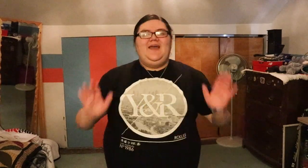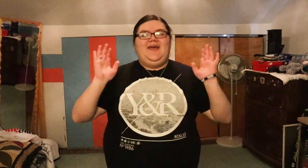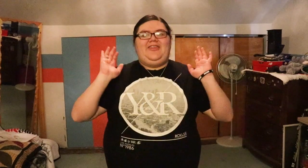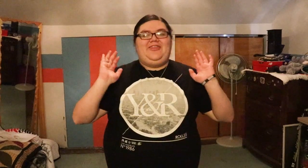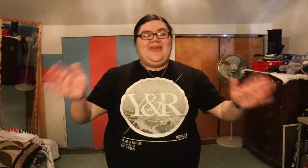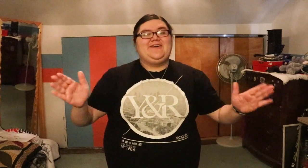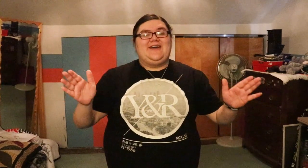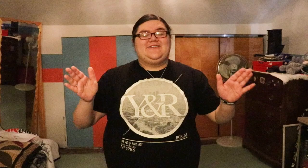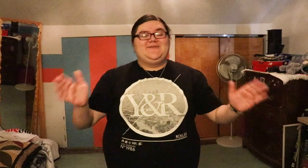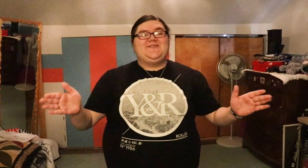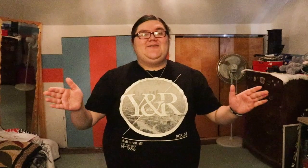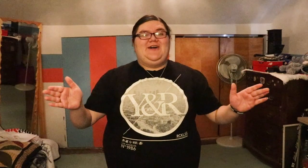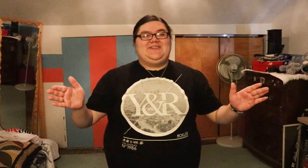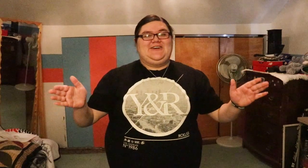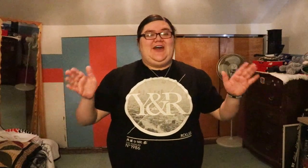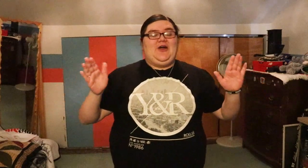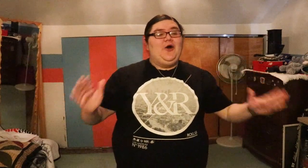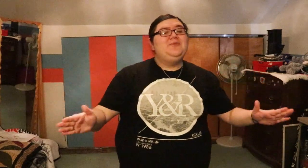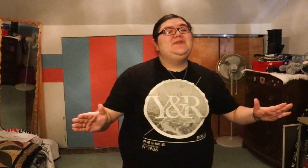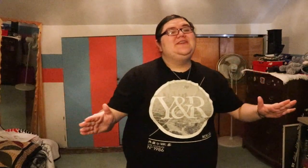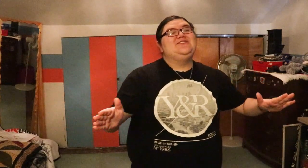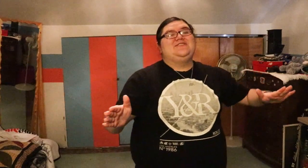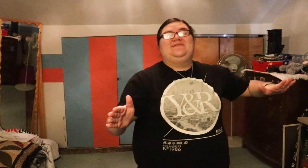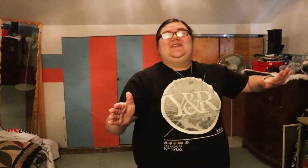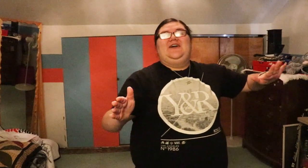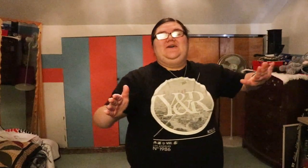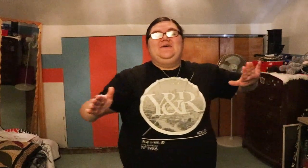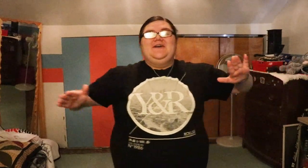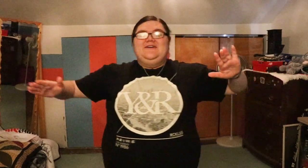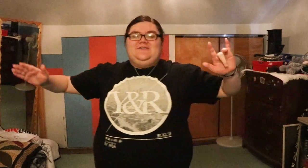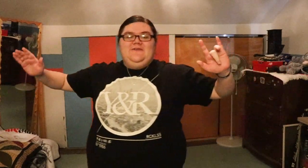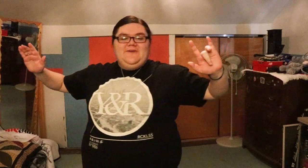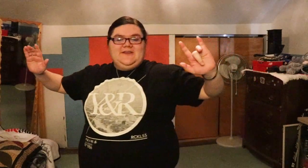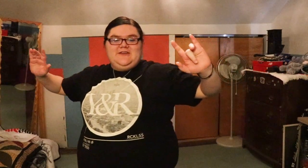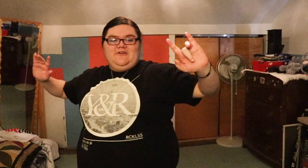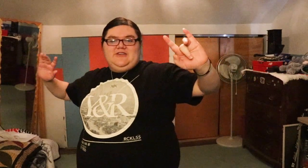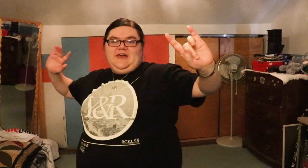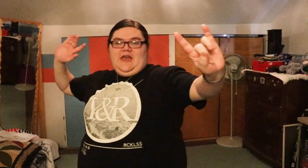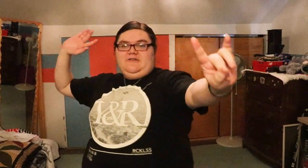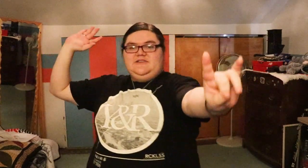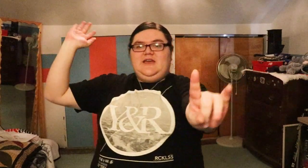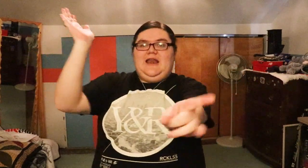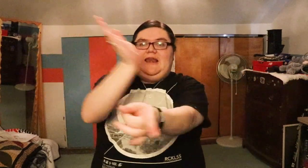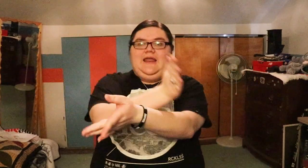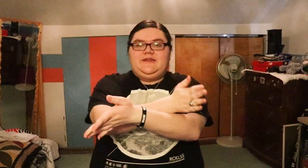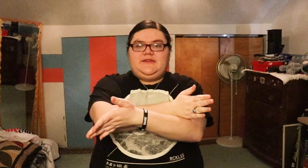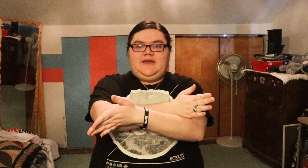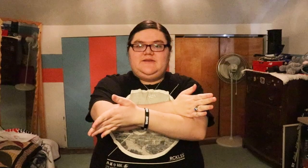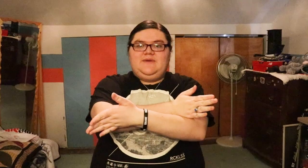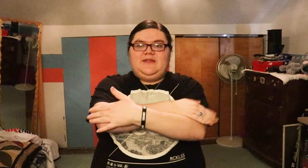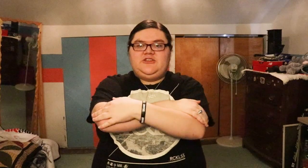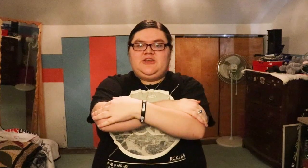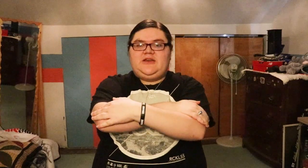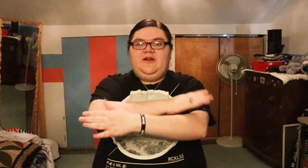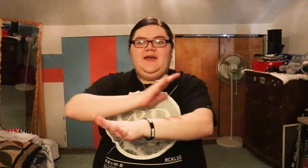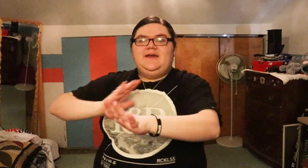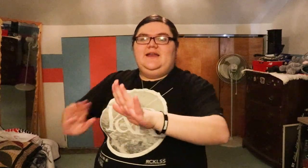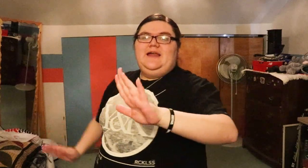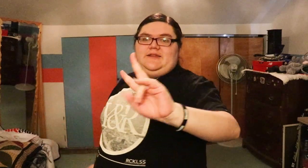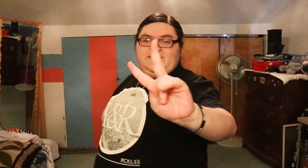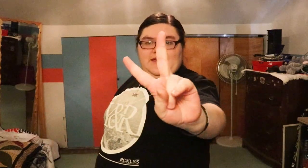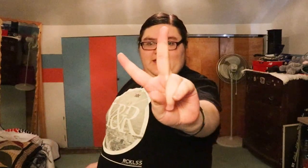knows? Thank you guys so much for watching. I hope you did enjoy this video. Don't forget to go check out Les Sidemen